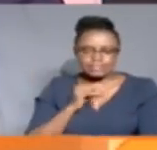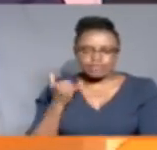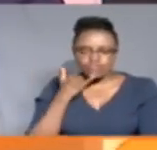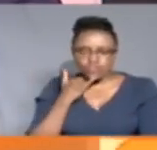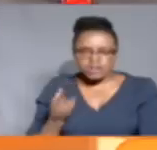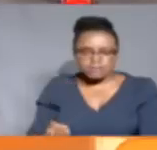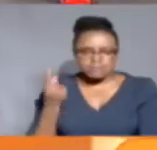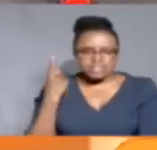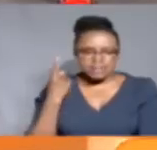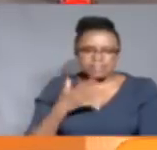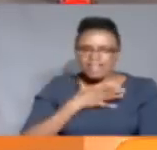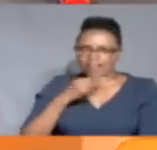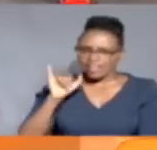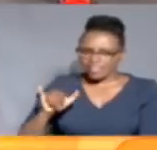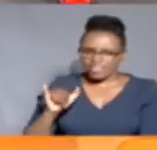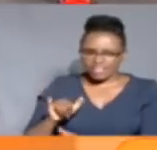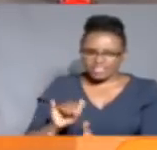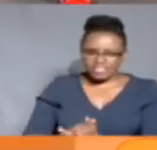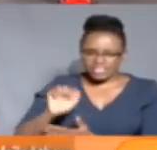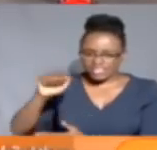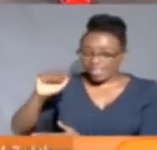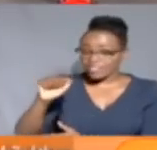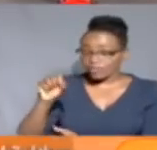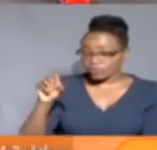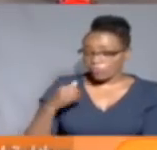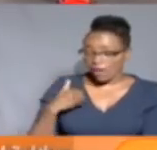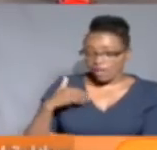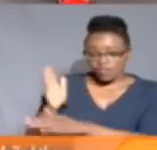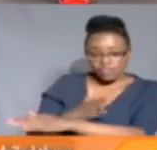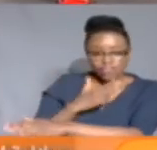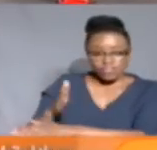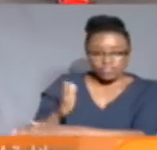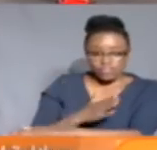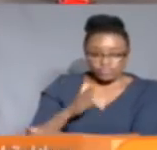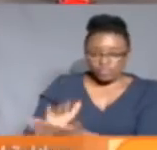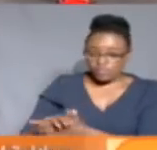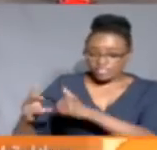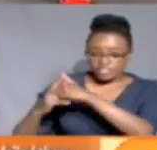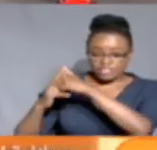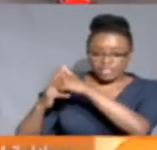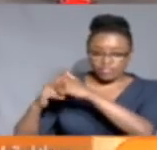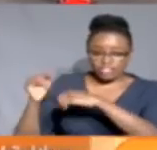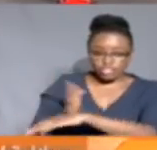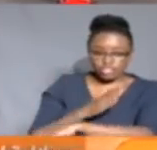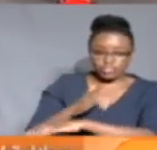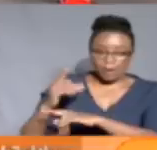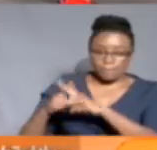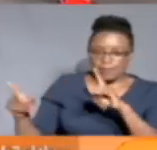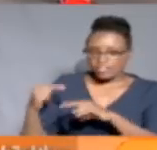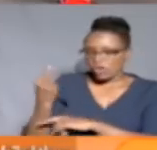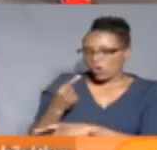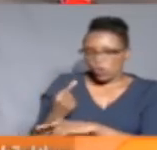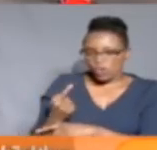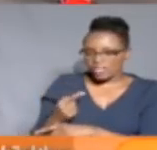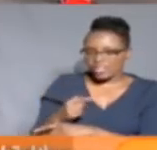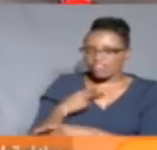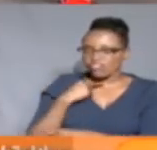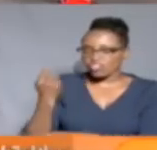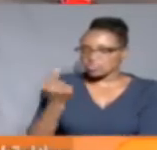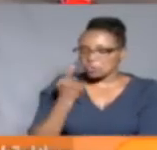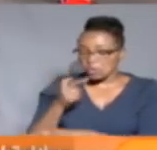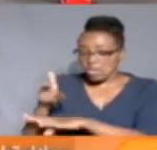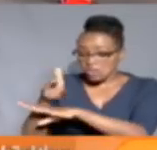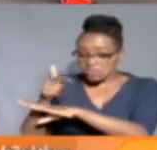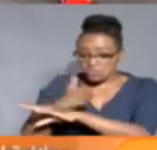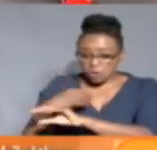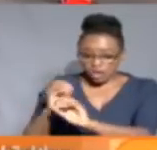youth, Joseph, I like that. Yeah, so niko na ngoma hizo, hiyo ngoma saba, but it's an audio recording, not a video.